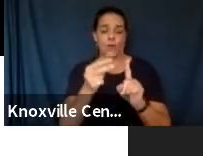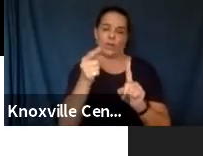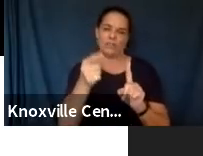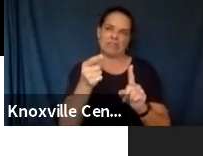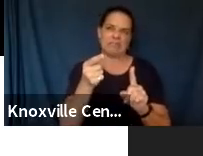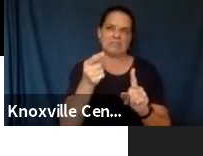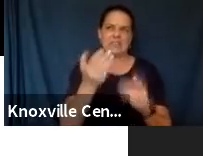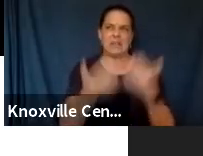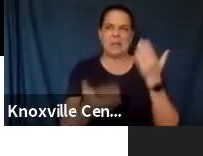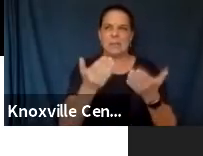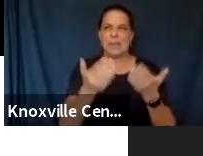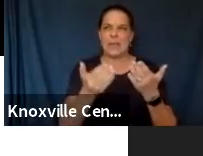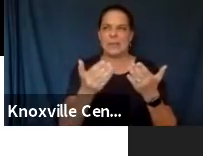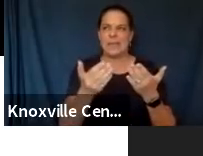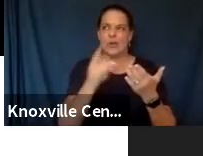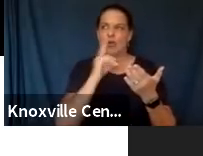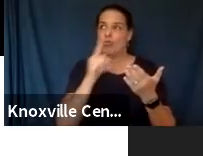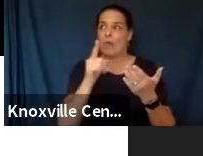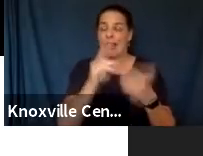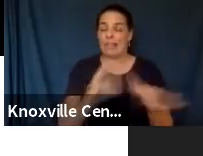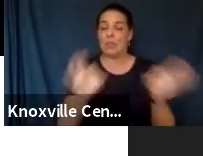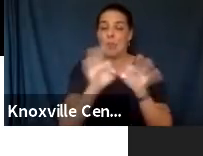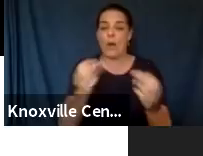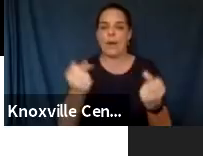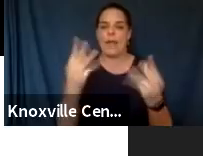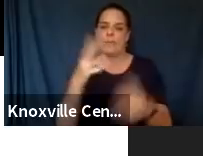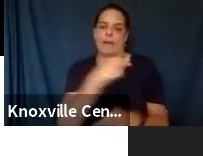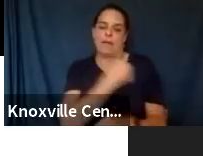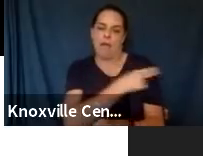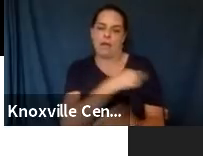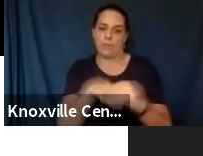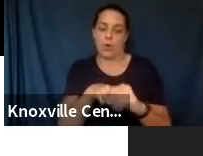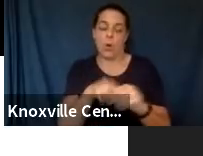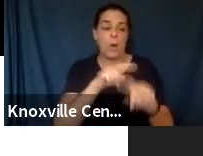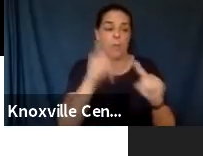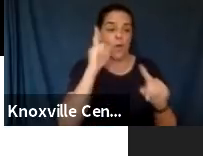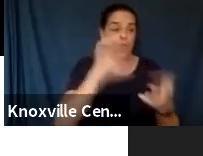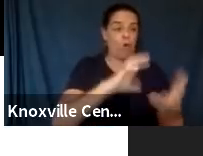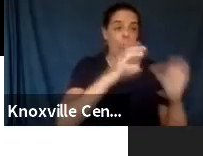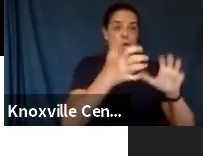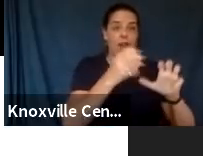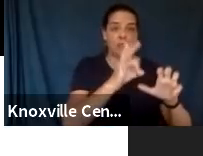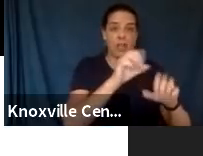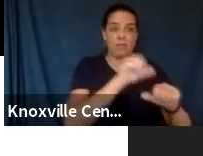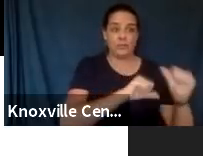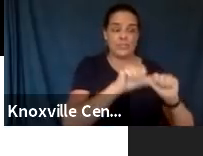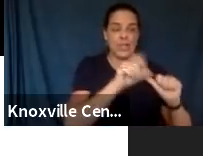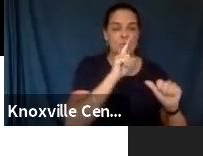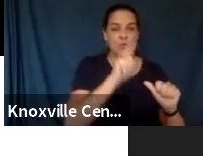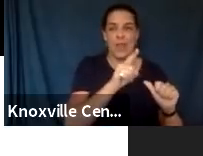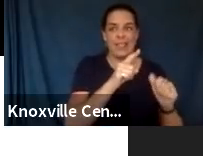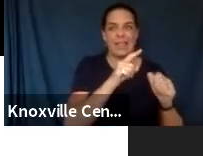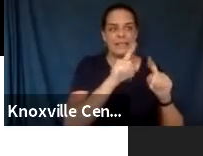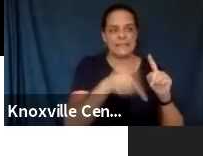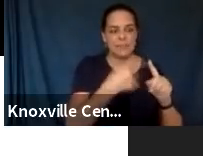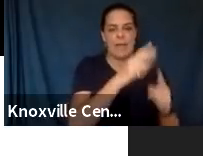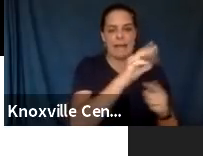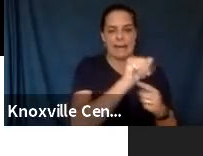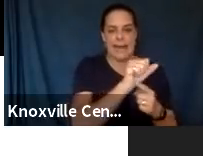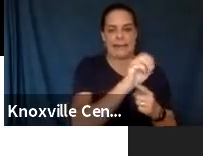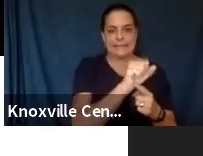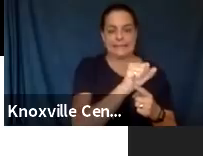about hospitalizations, but from just a disruption of society standpoint, it really ends up being about cases, because I do